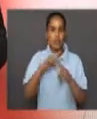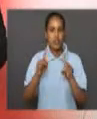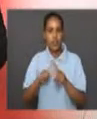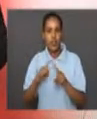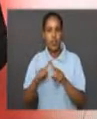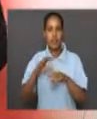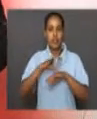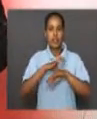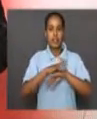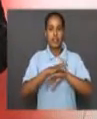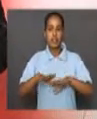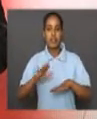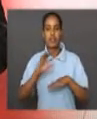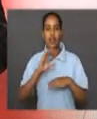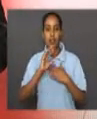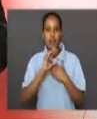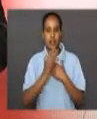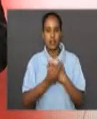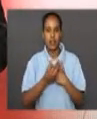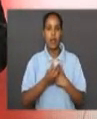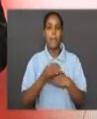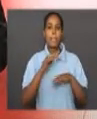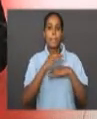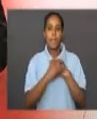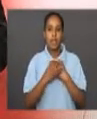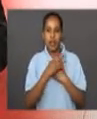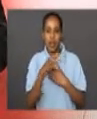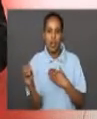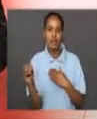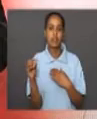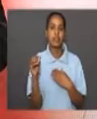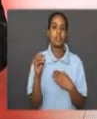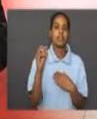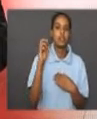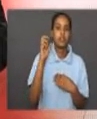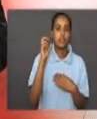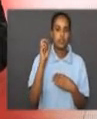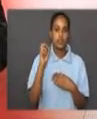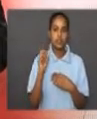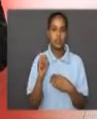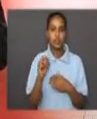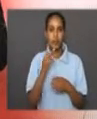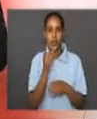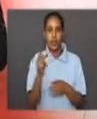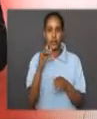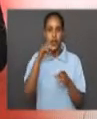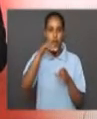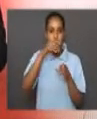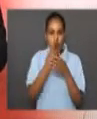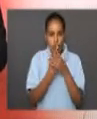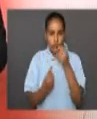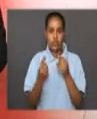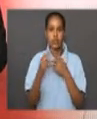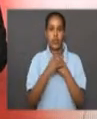different surface characteristics of mineral and silicate rock particles, only